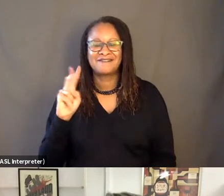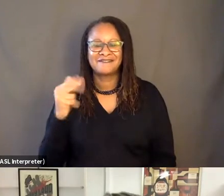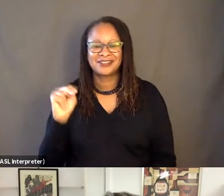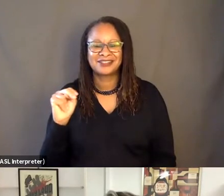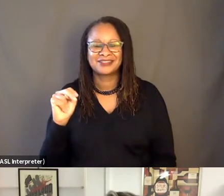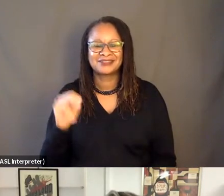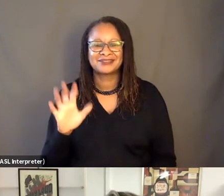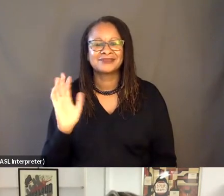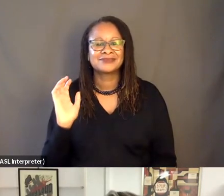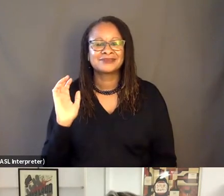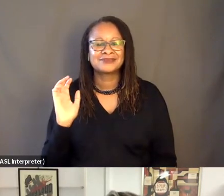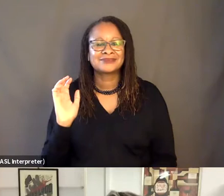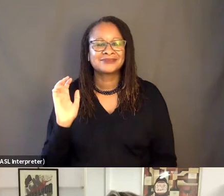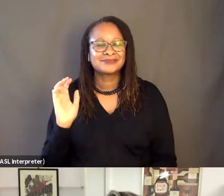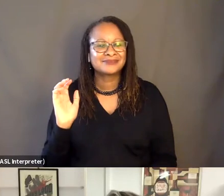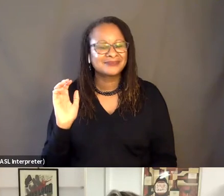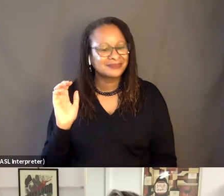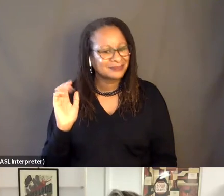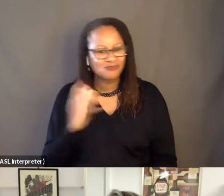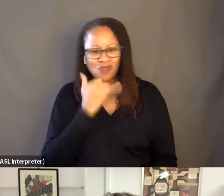O'Donovan, I think it is, yeah.